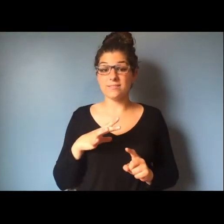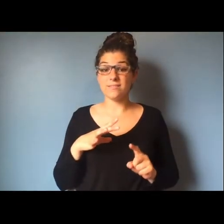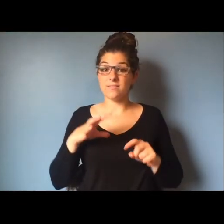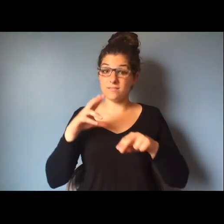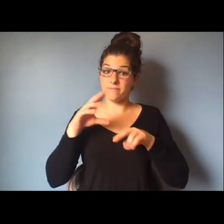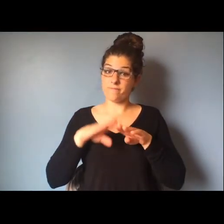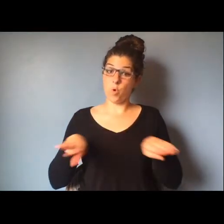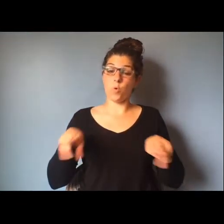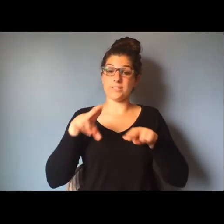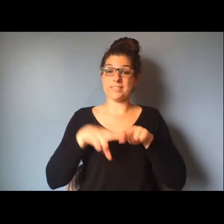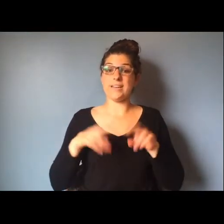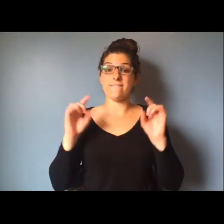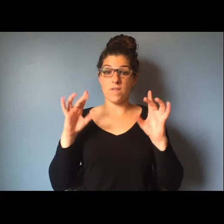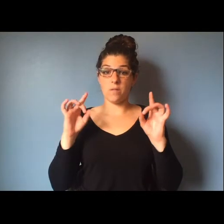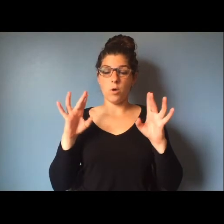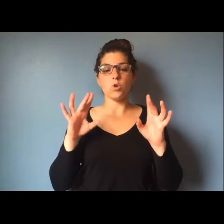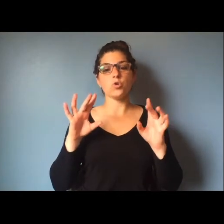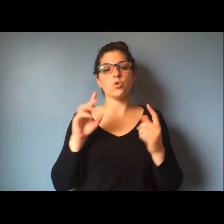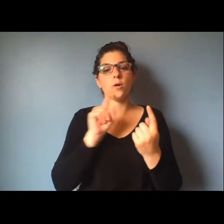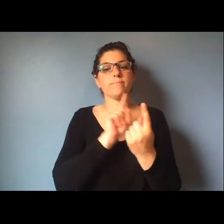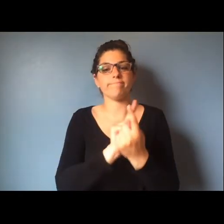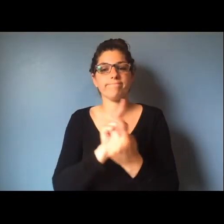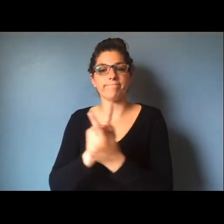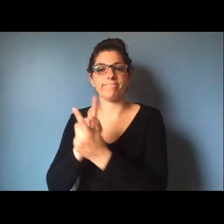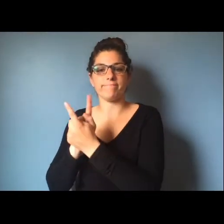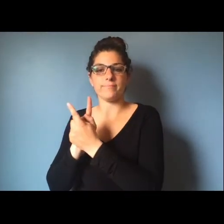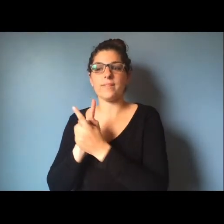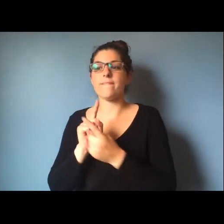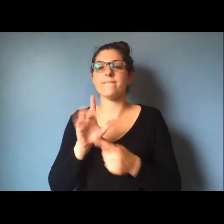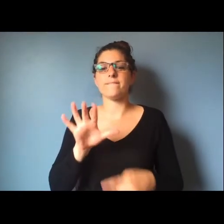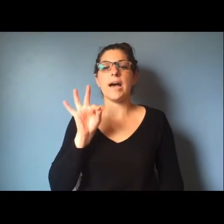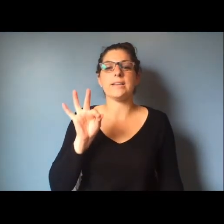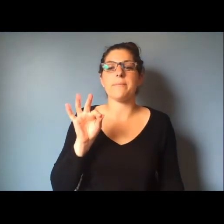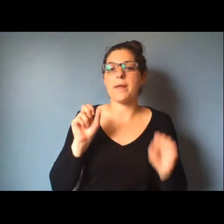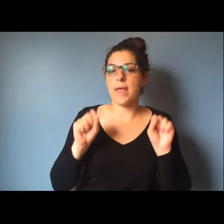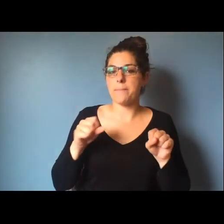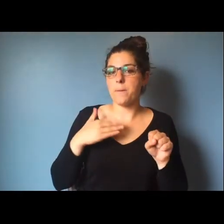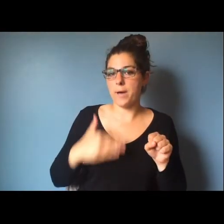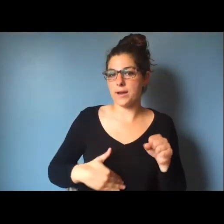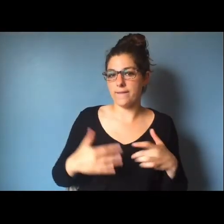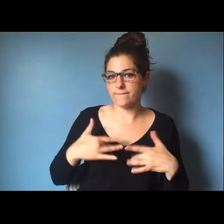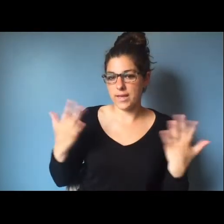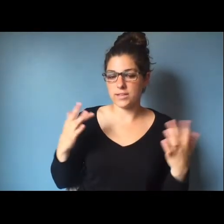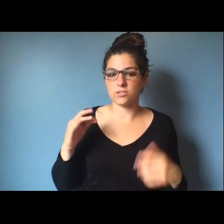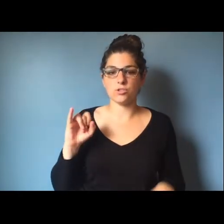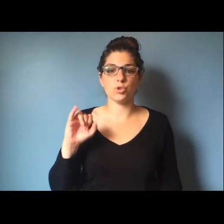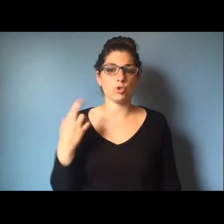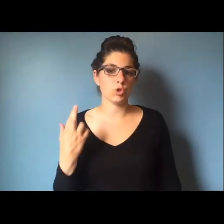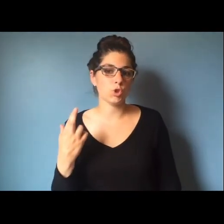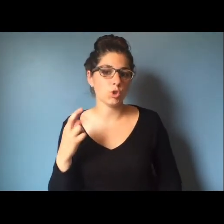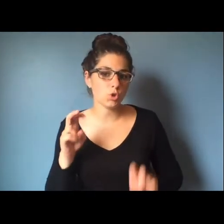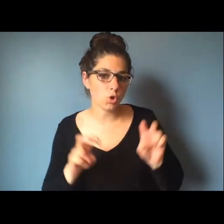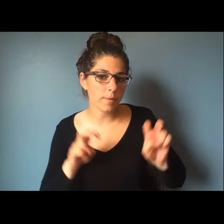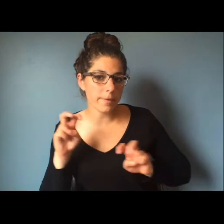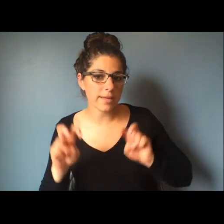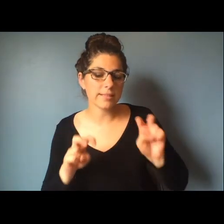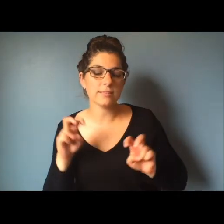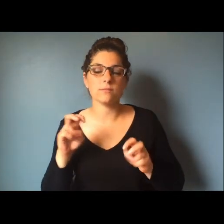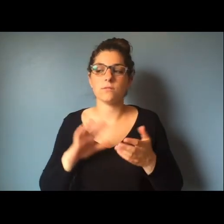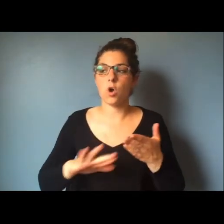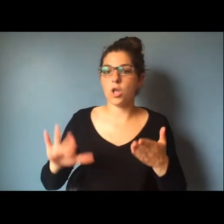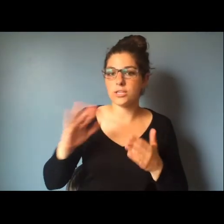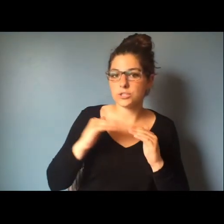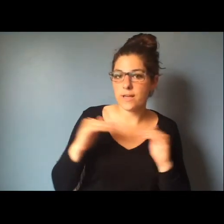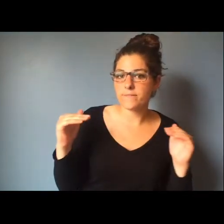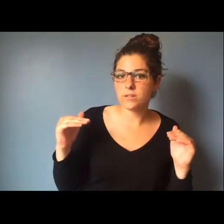volleyball, you're finding them at able-bodied events. So at juniors tournaments, you're finding them at college